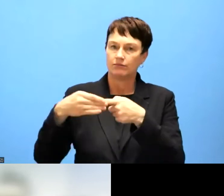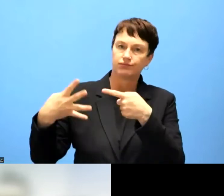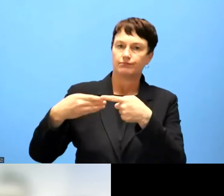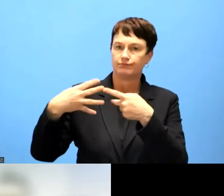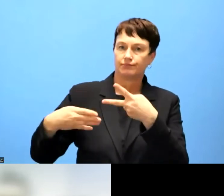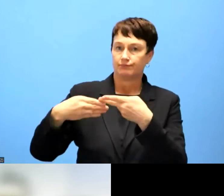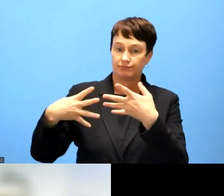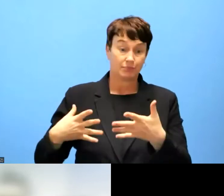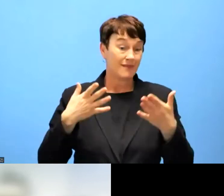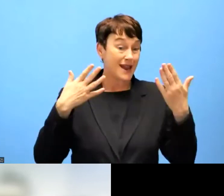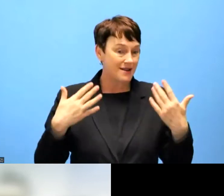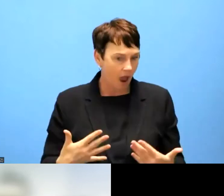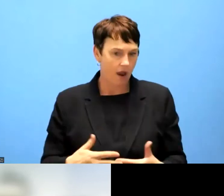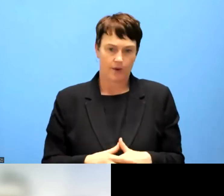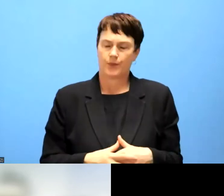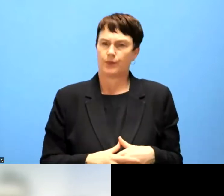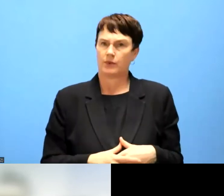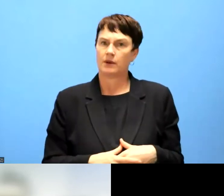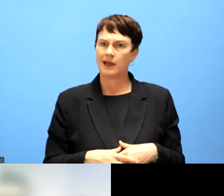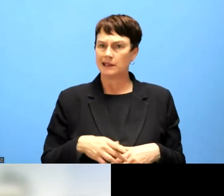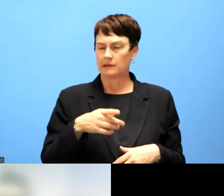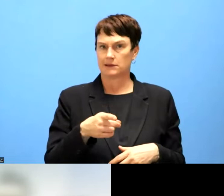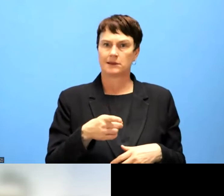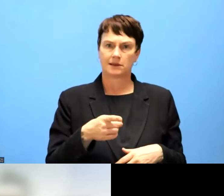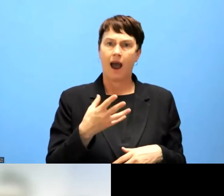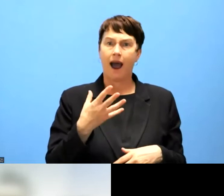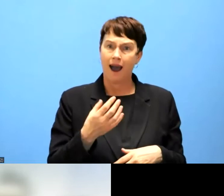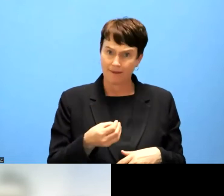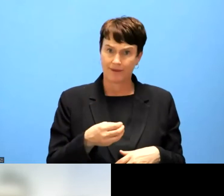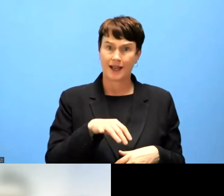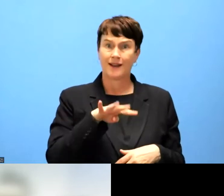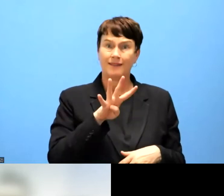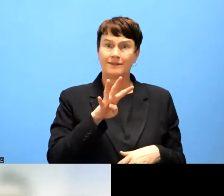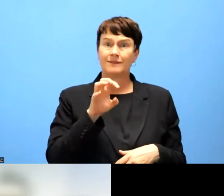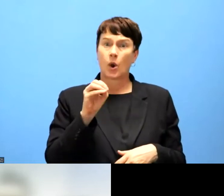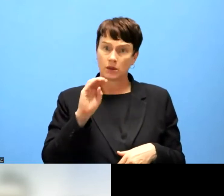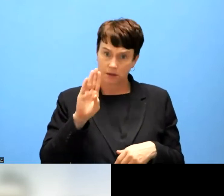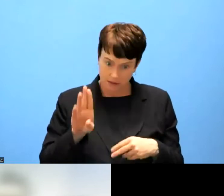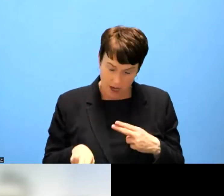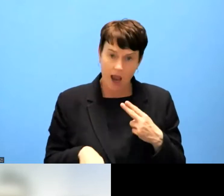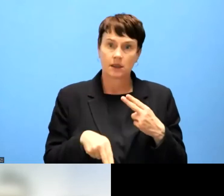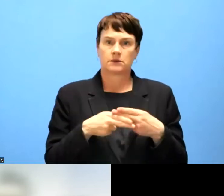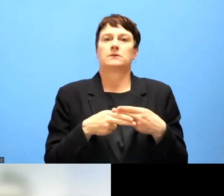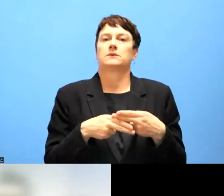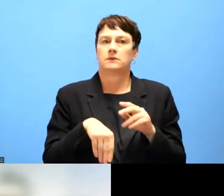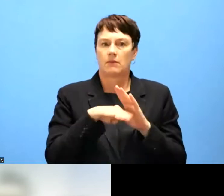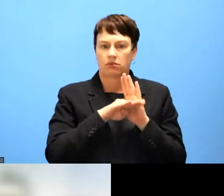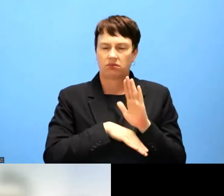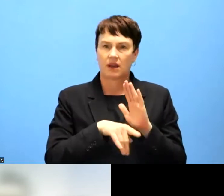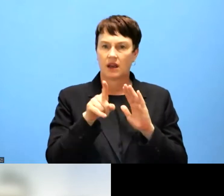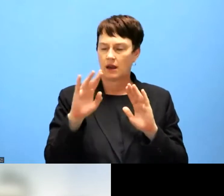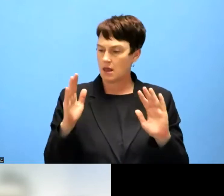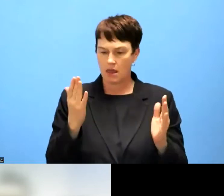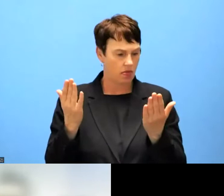new requirements, which are not included in the WCAG. Nevertheless, you have to use both documents at the